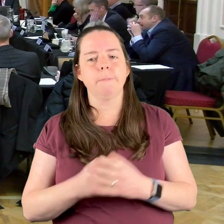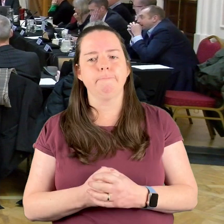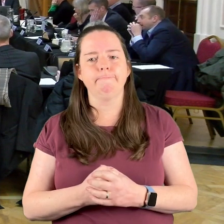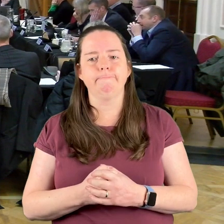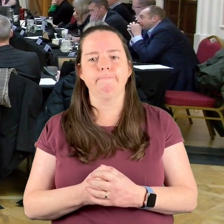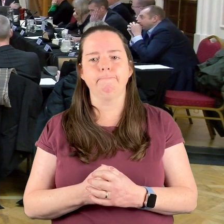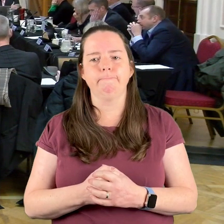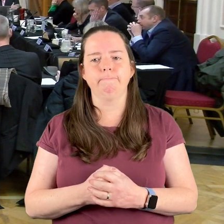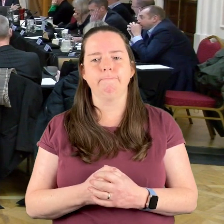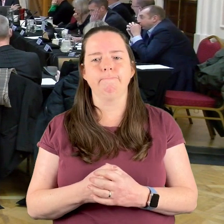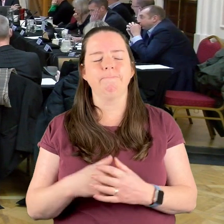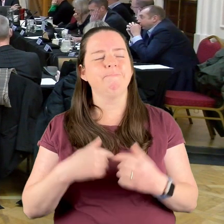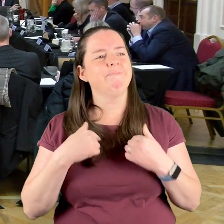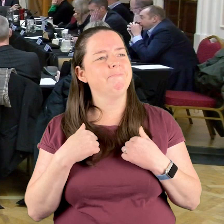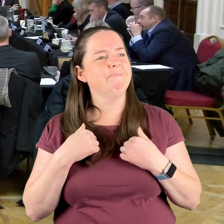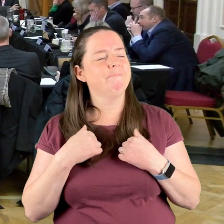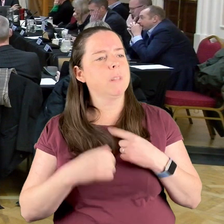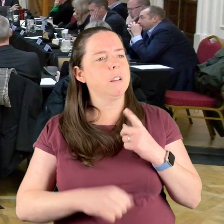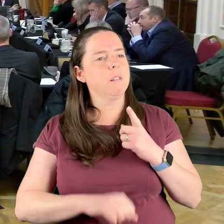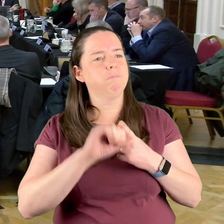Mercy.